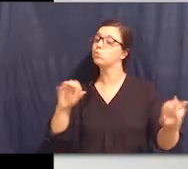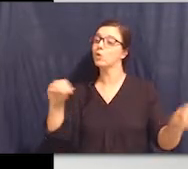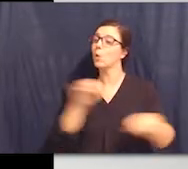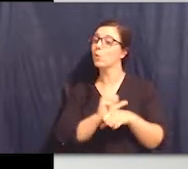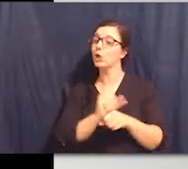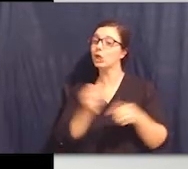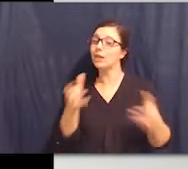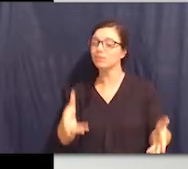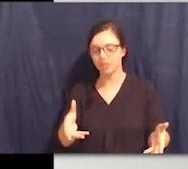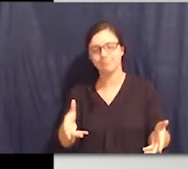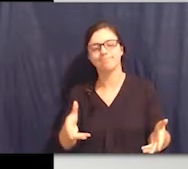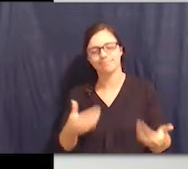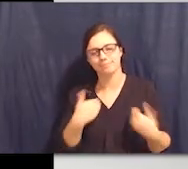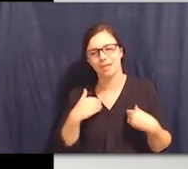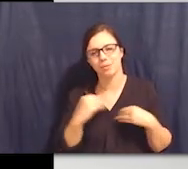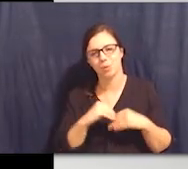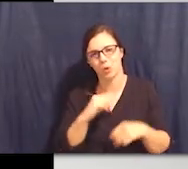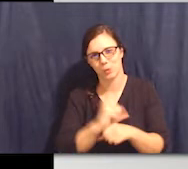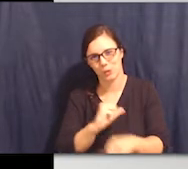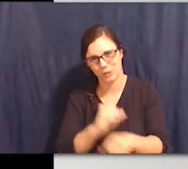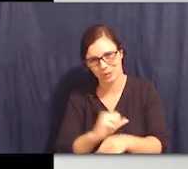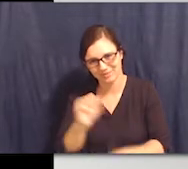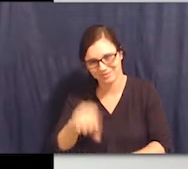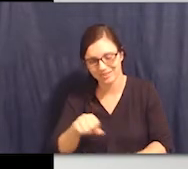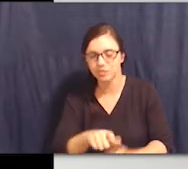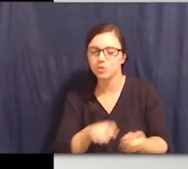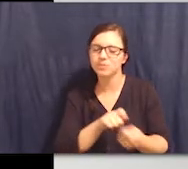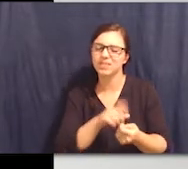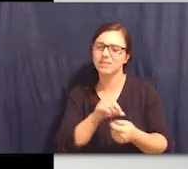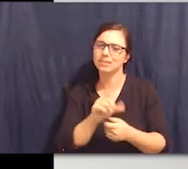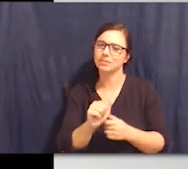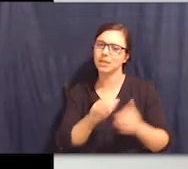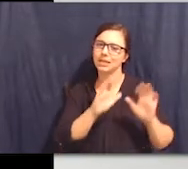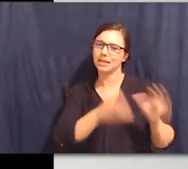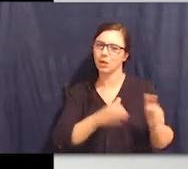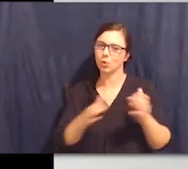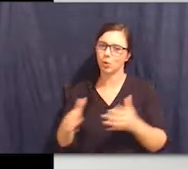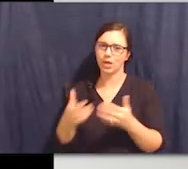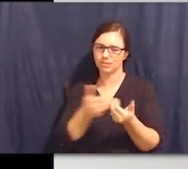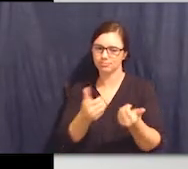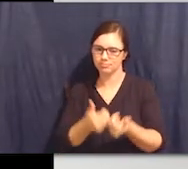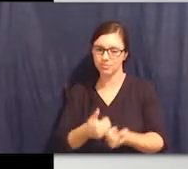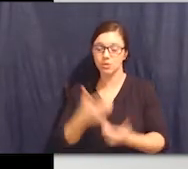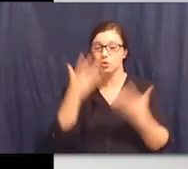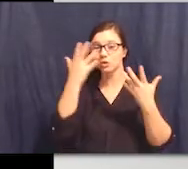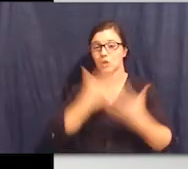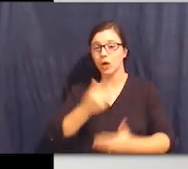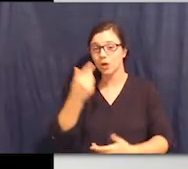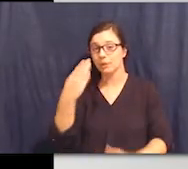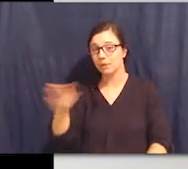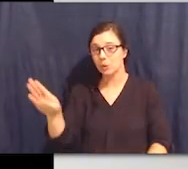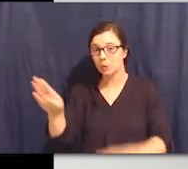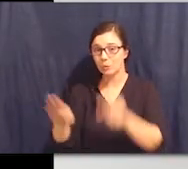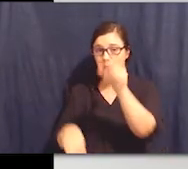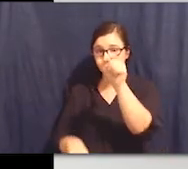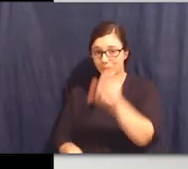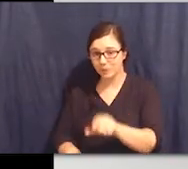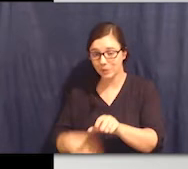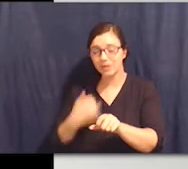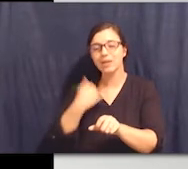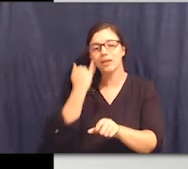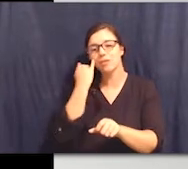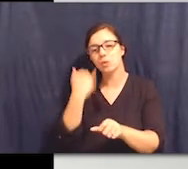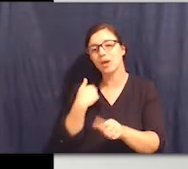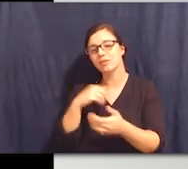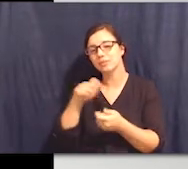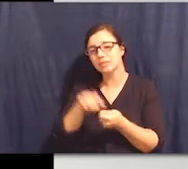work to do. And this breaks down data by specific disability category. So you'll see here that dark blue line. If you have a specific